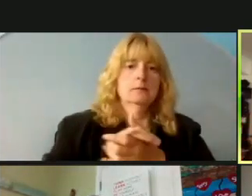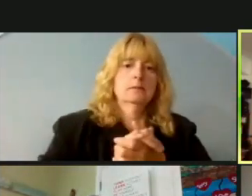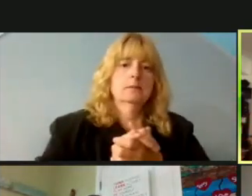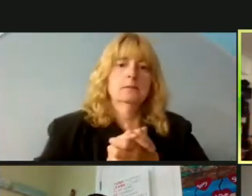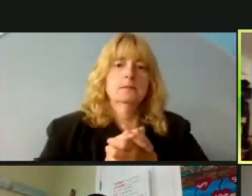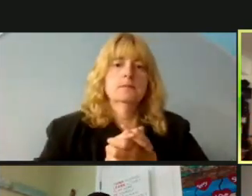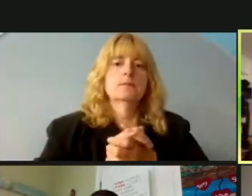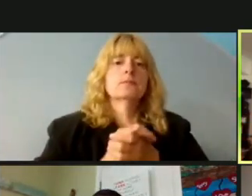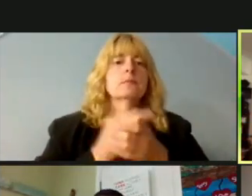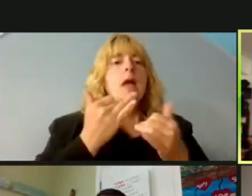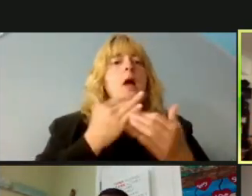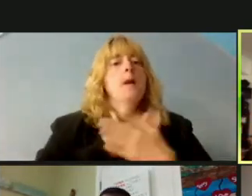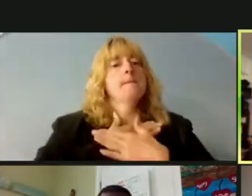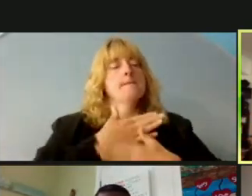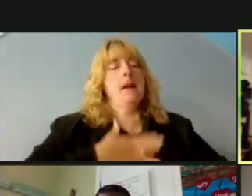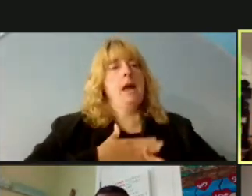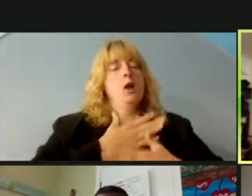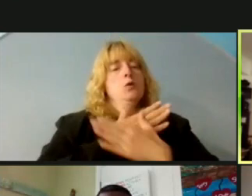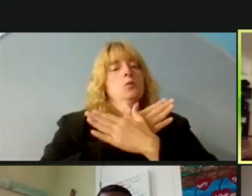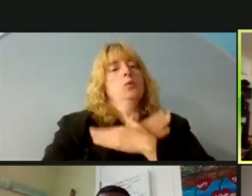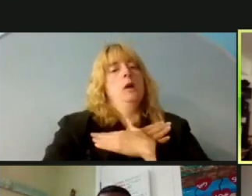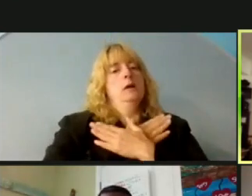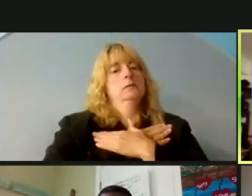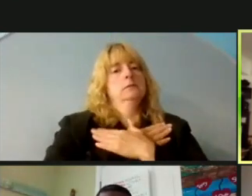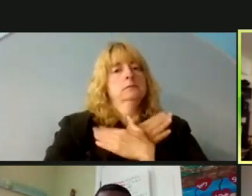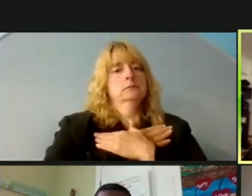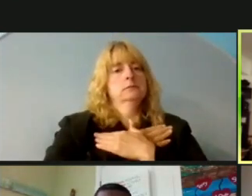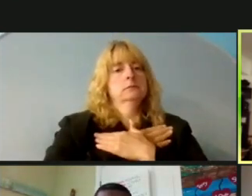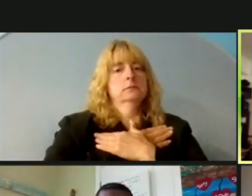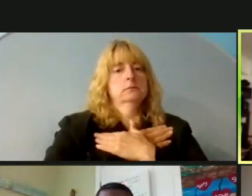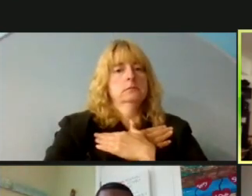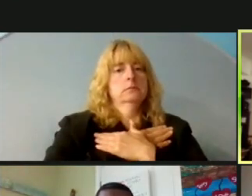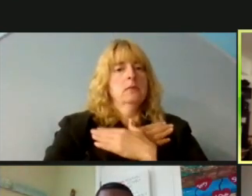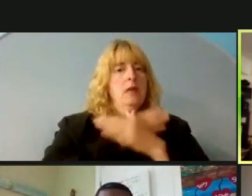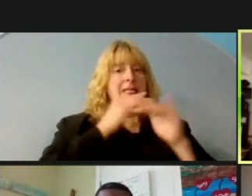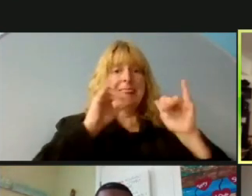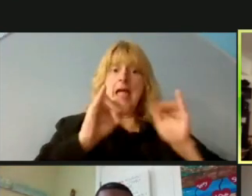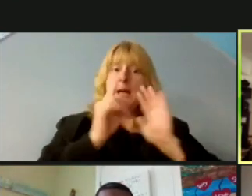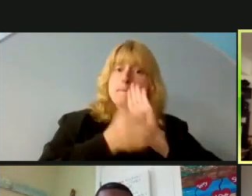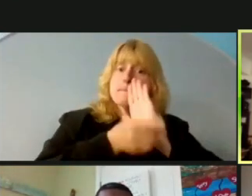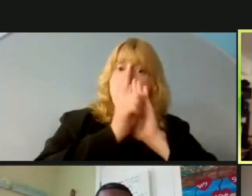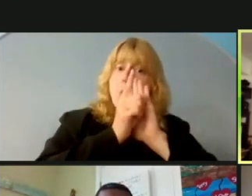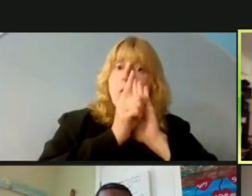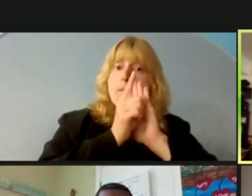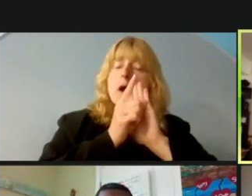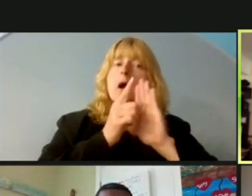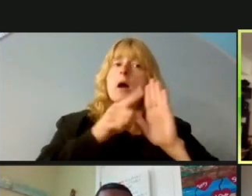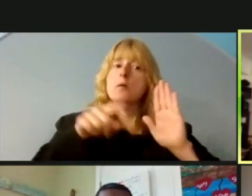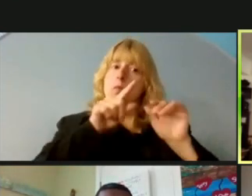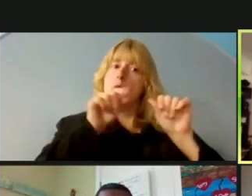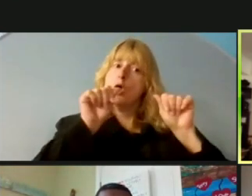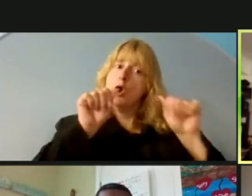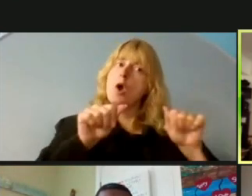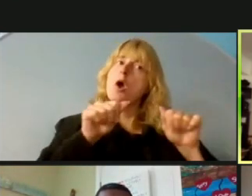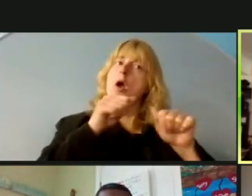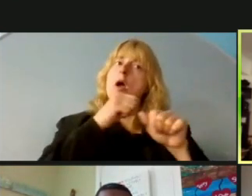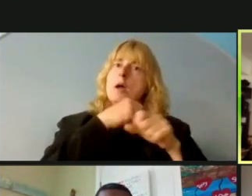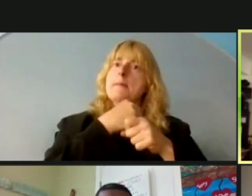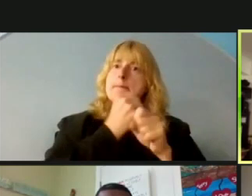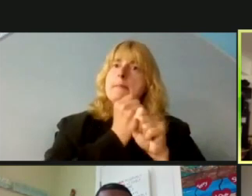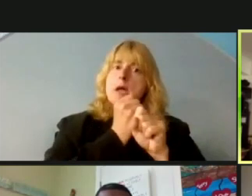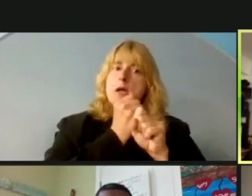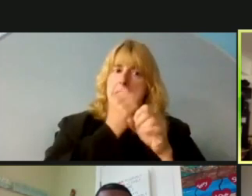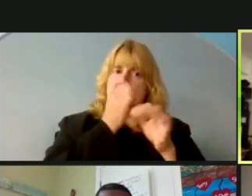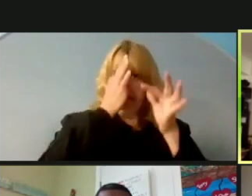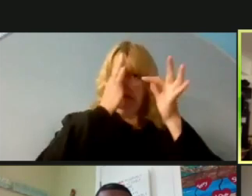And rest your bodies. In that moment, you were able to make a series of improvisational decisions